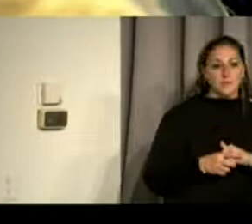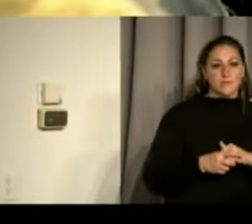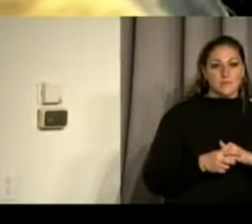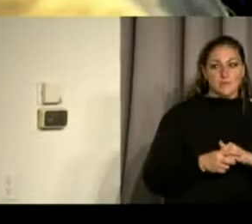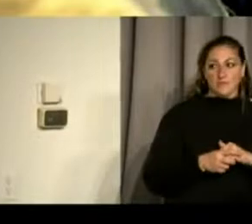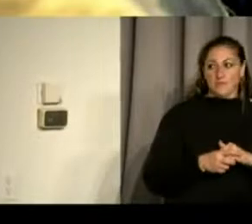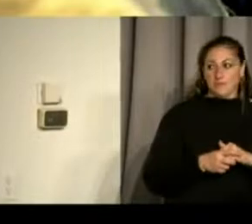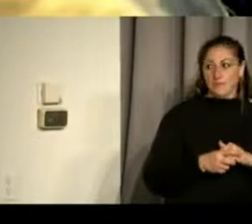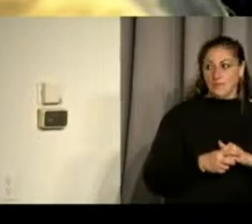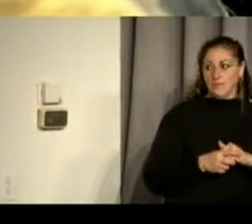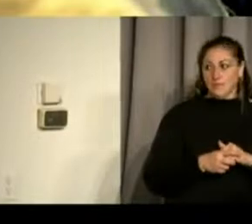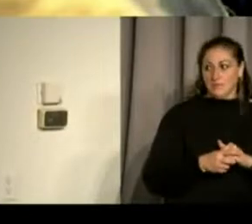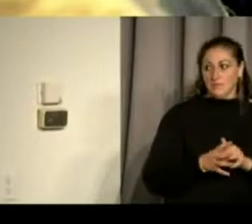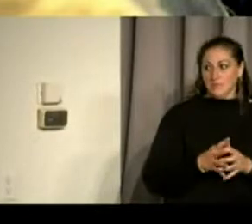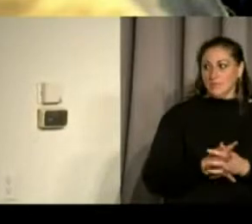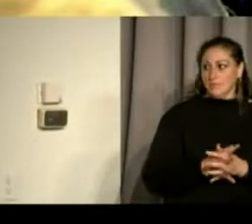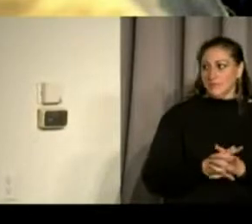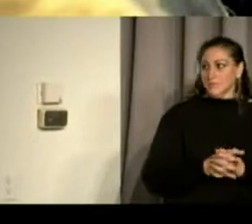I